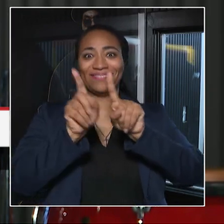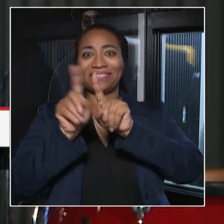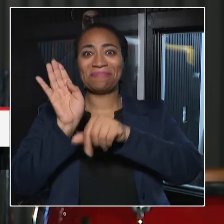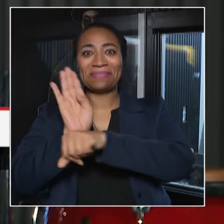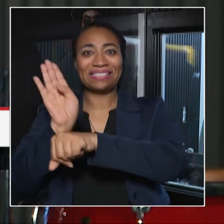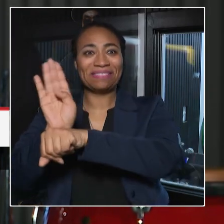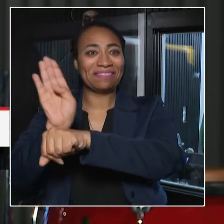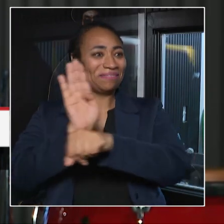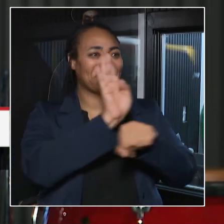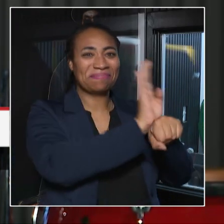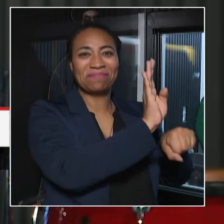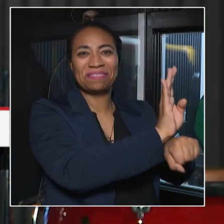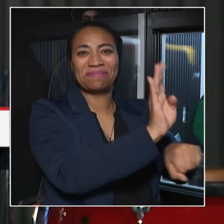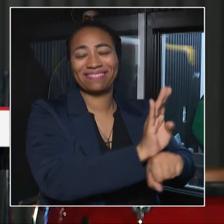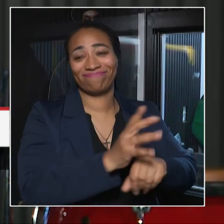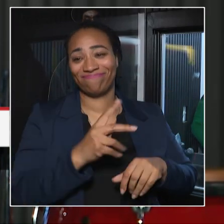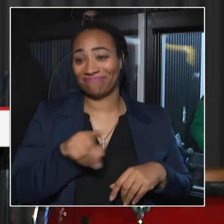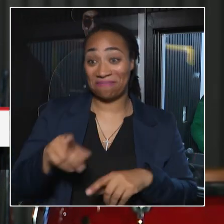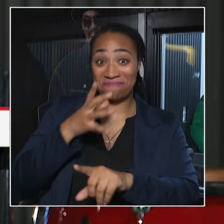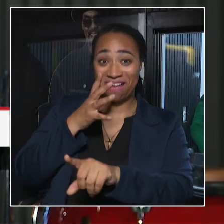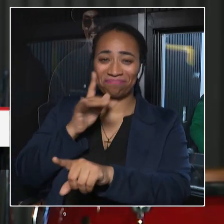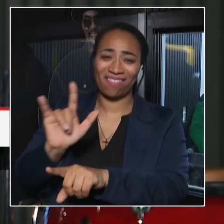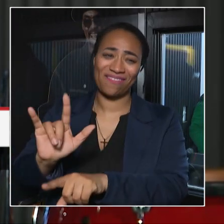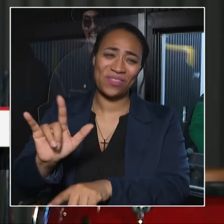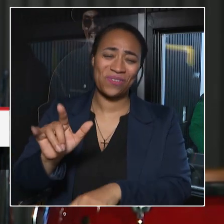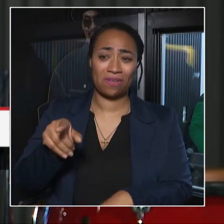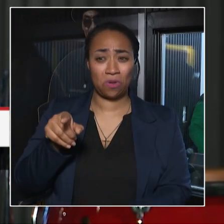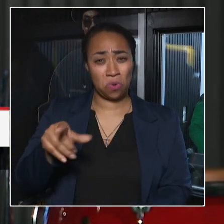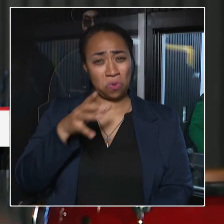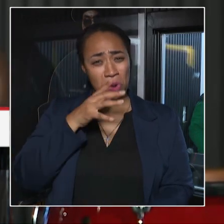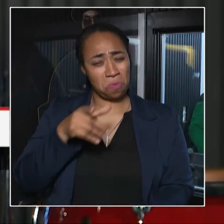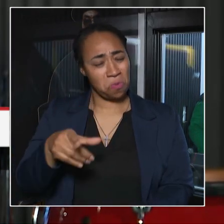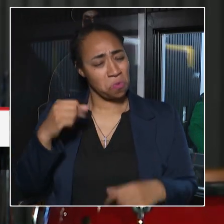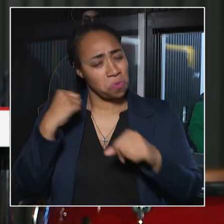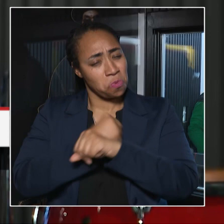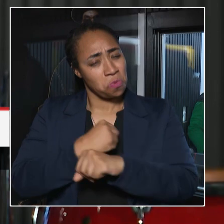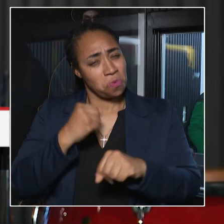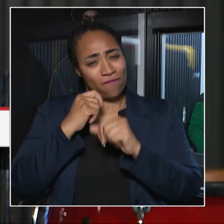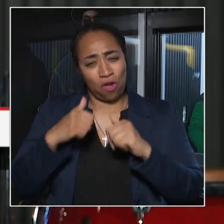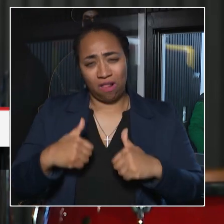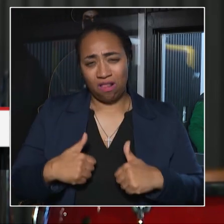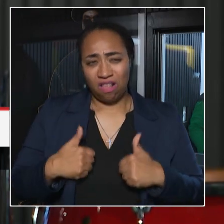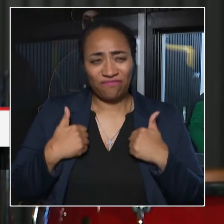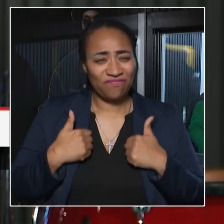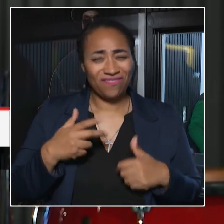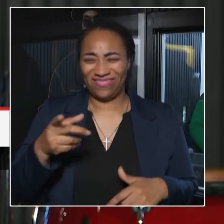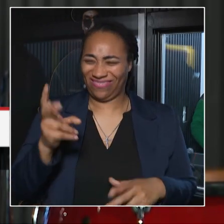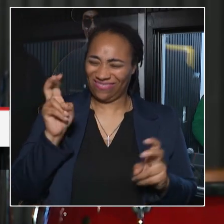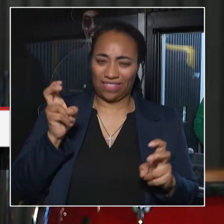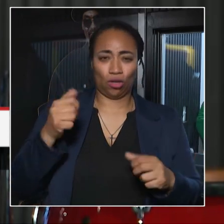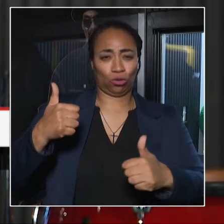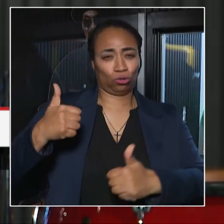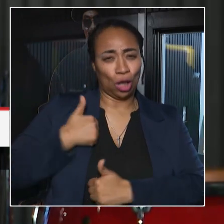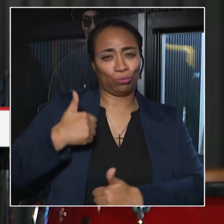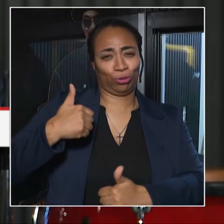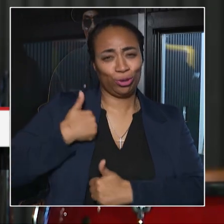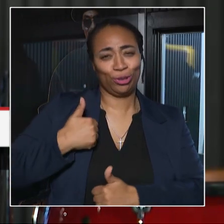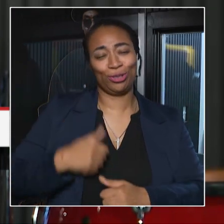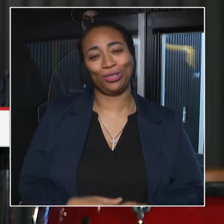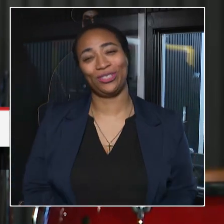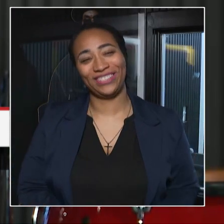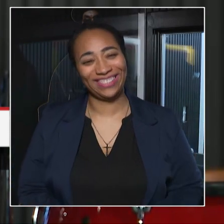fight, she's in the fight of her life, but she a soldier. And that's where I get it from, my mom, my grandma, and my dad. Where my dad